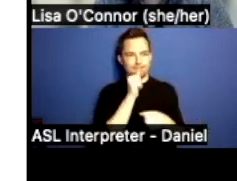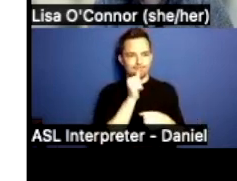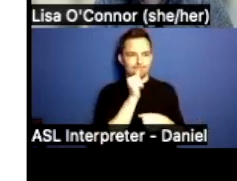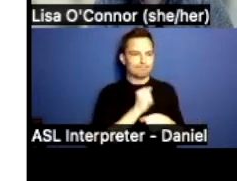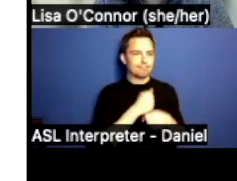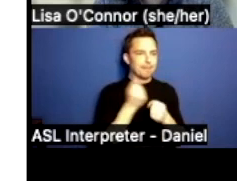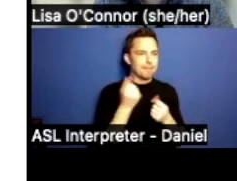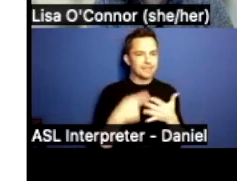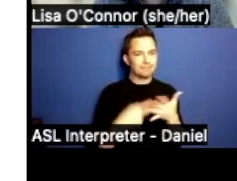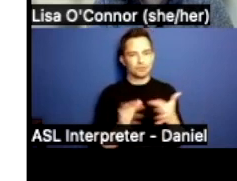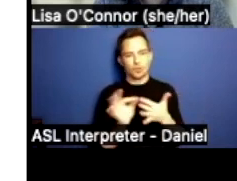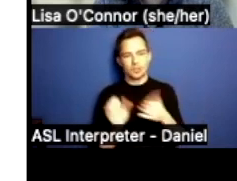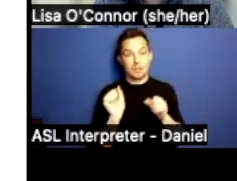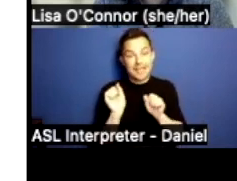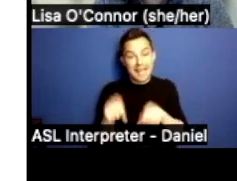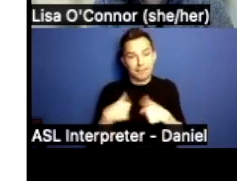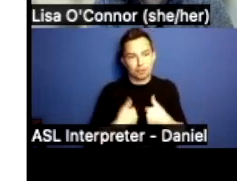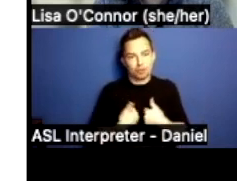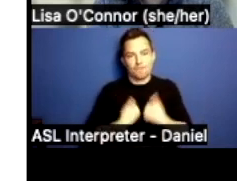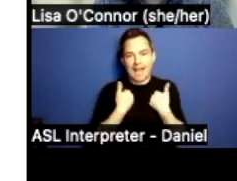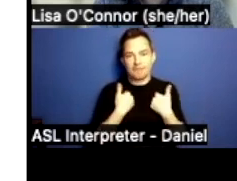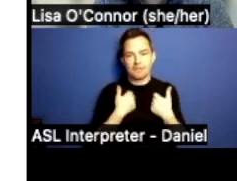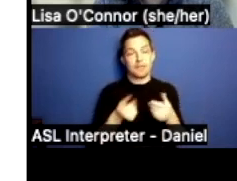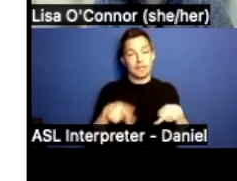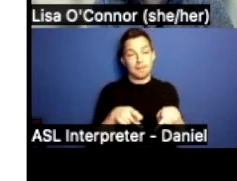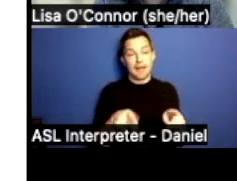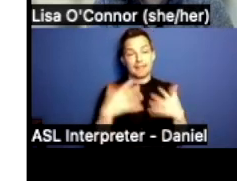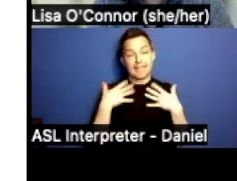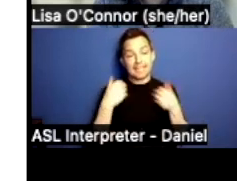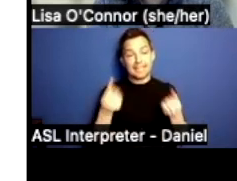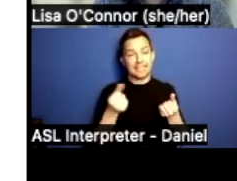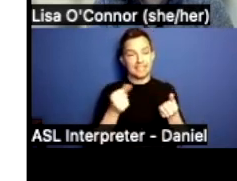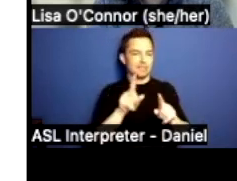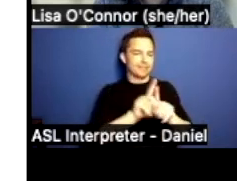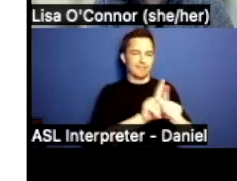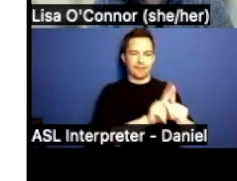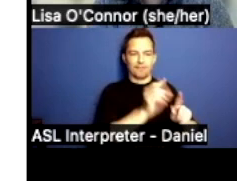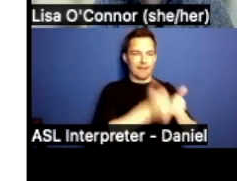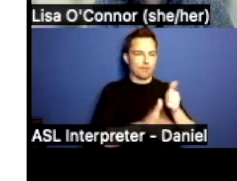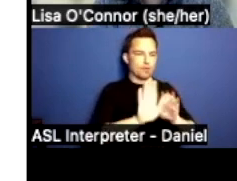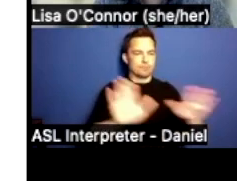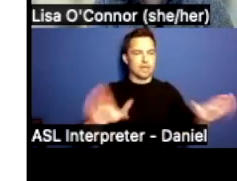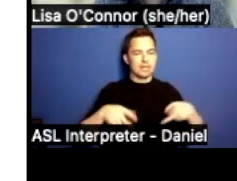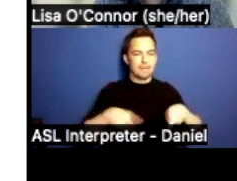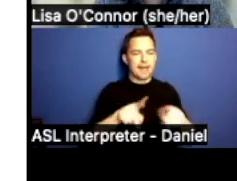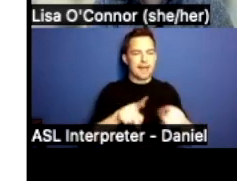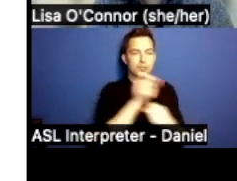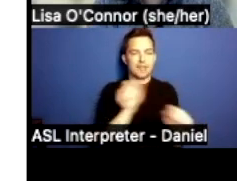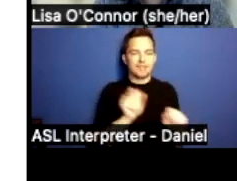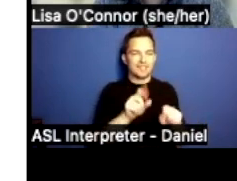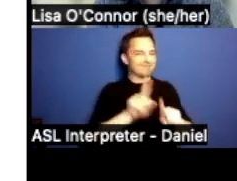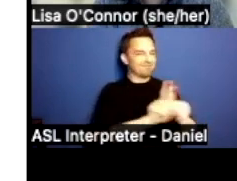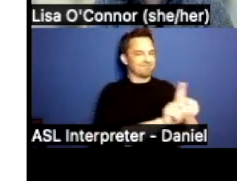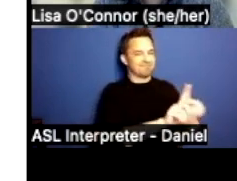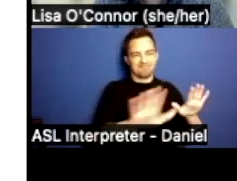choices in order to survive, and that the pathway to healing looks different for everyone and the pathway to safety. The thing when I'm meeting with